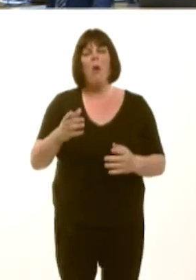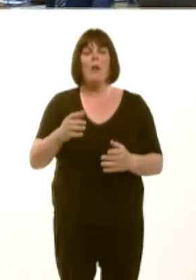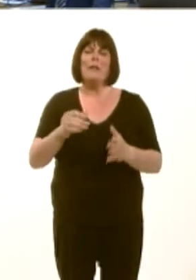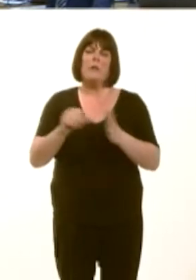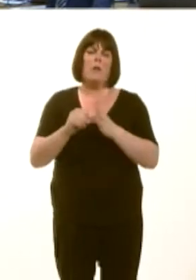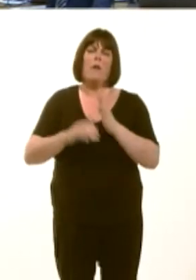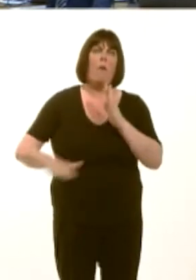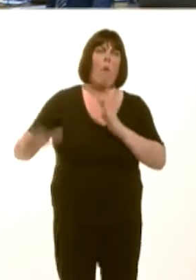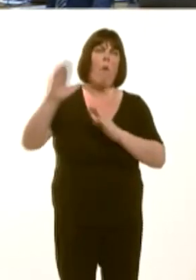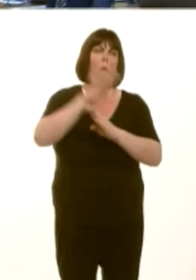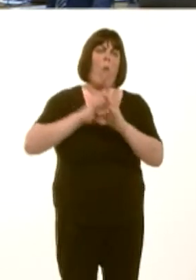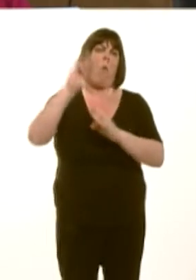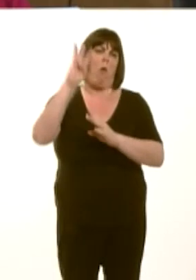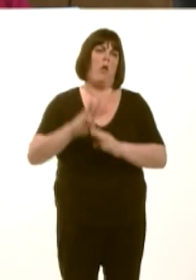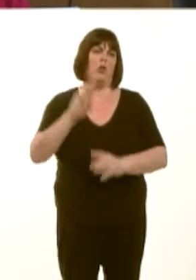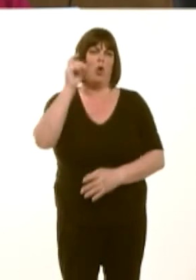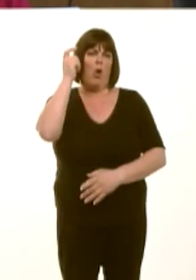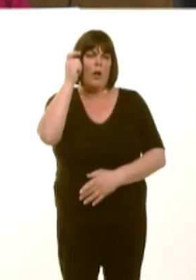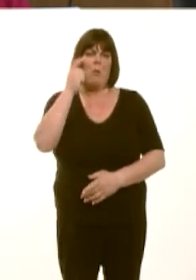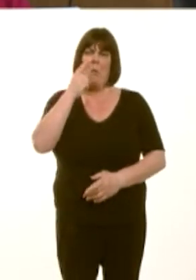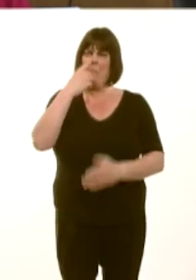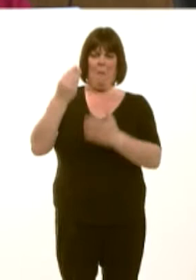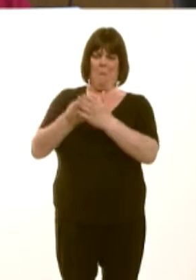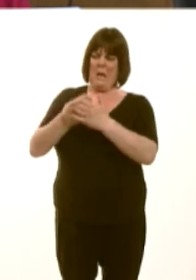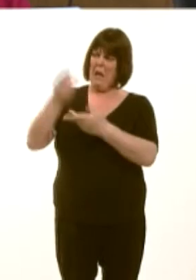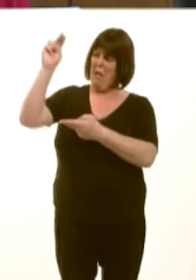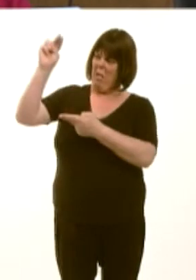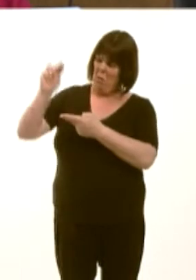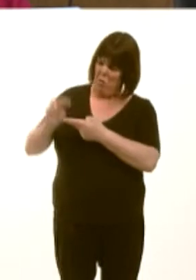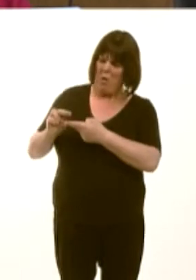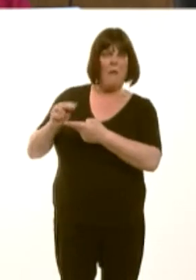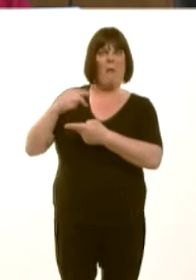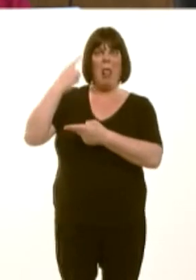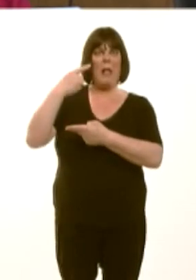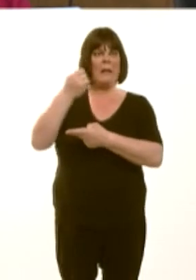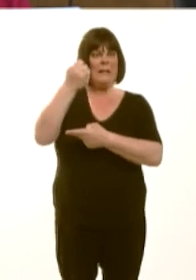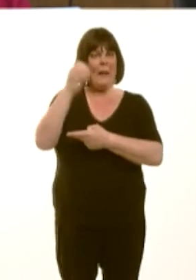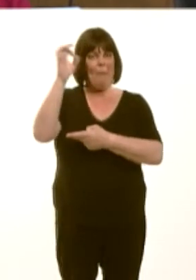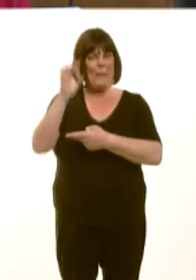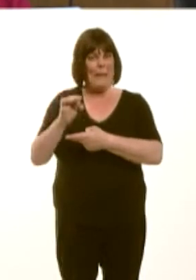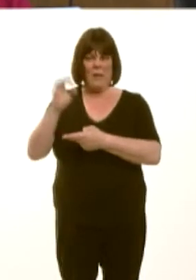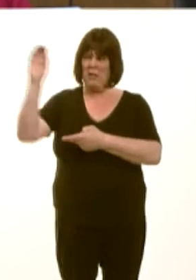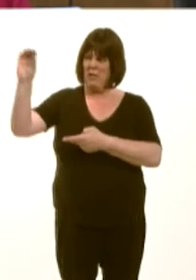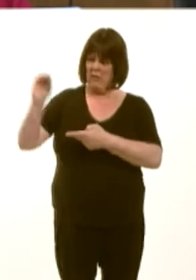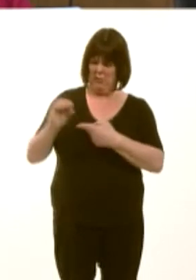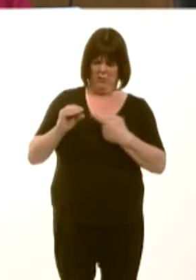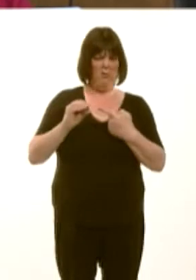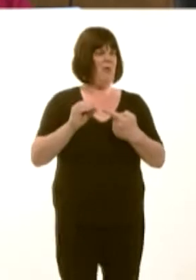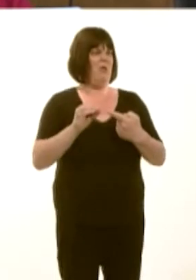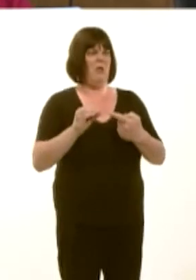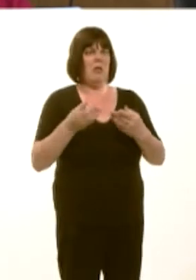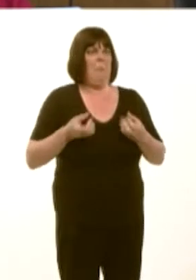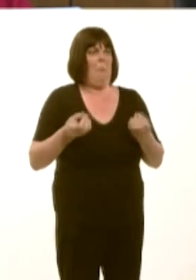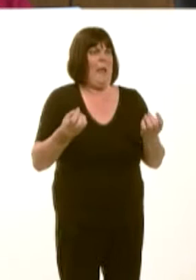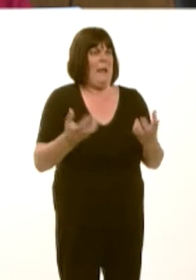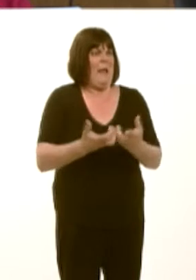We understand that, but we can't spend what we don't have. We've seen the cuts that have come down from London. That's 10%. Therefore, the funding isn't available in the way we would have hoped.